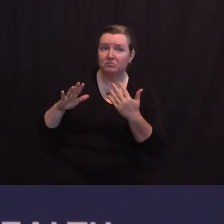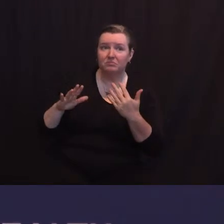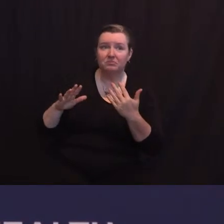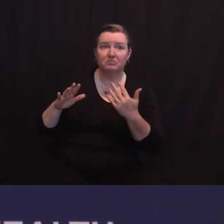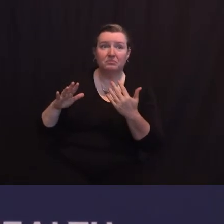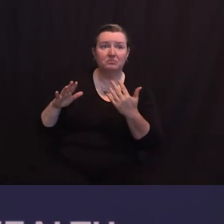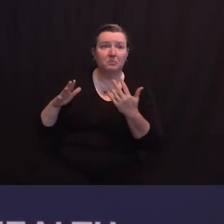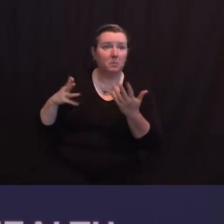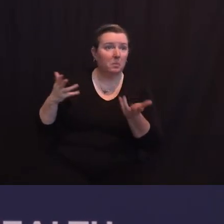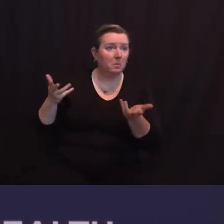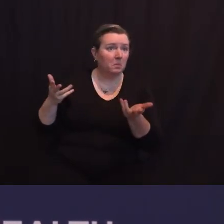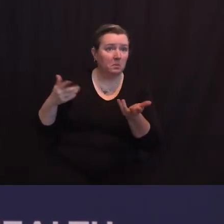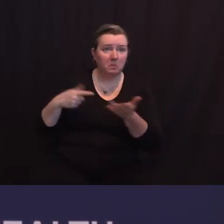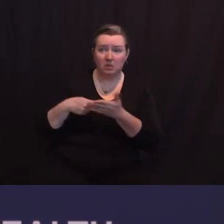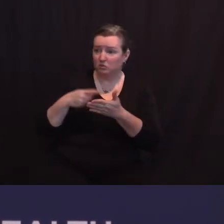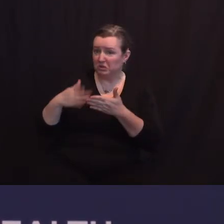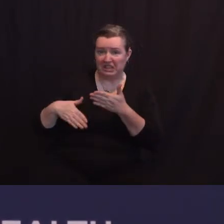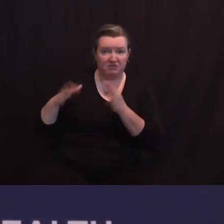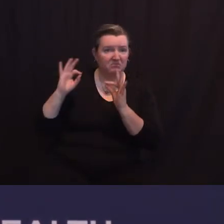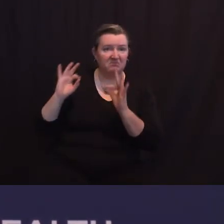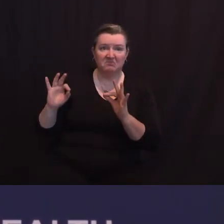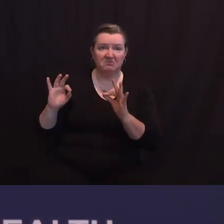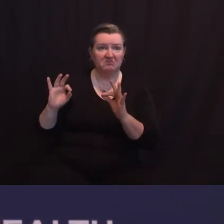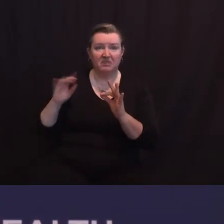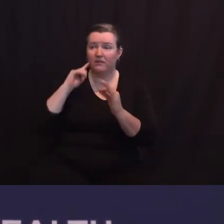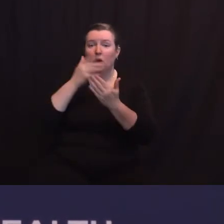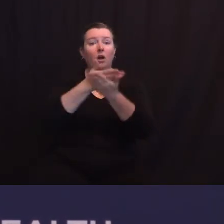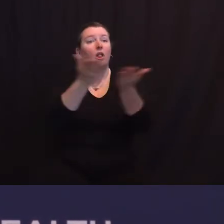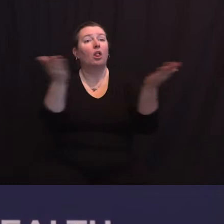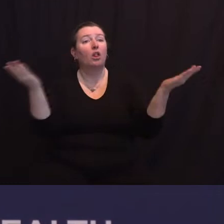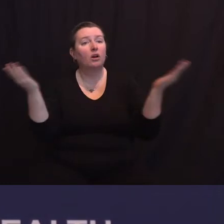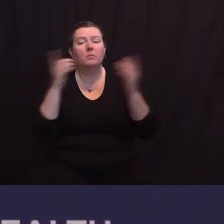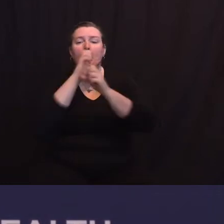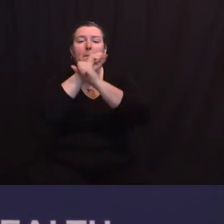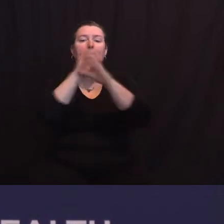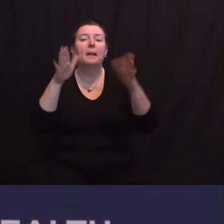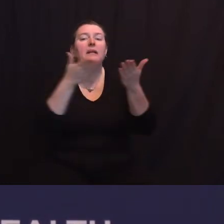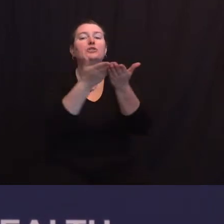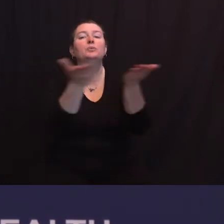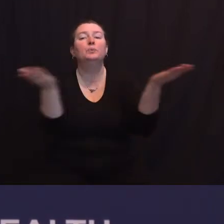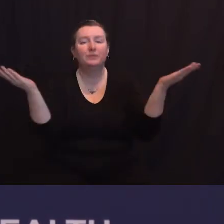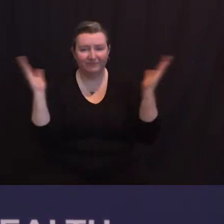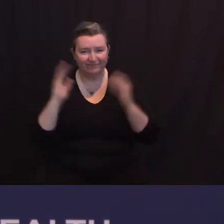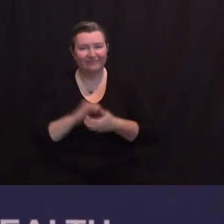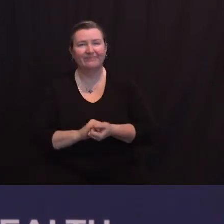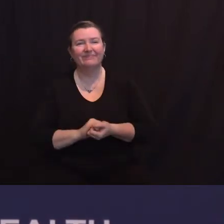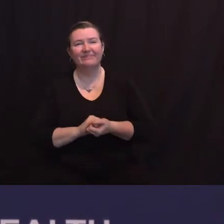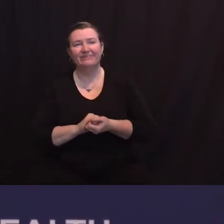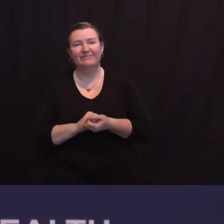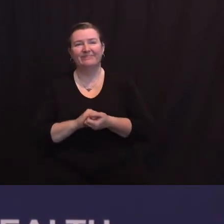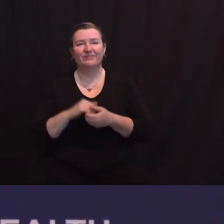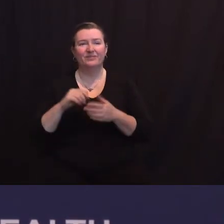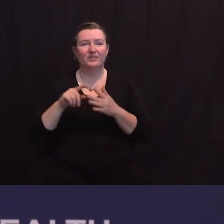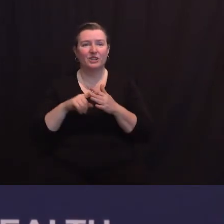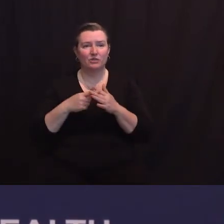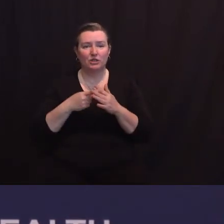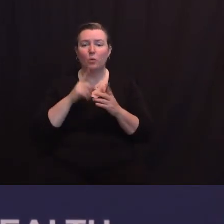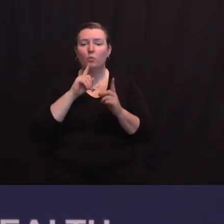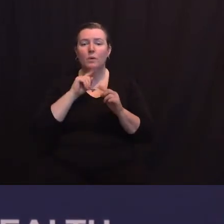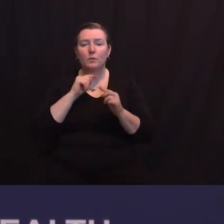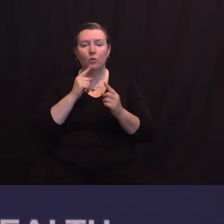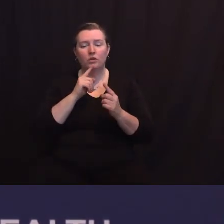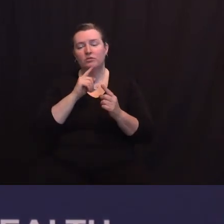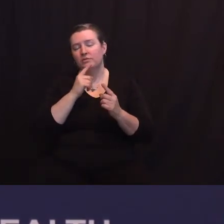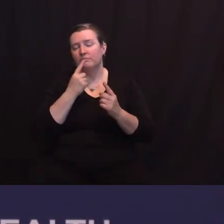well. So to everyone, blessings to all. I think we'll start over here. Sam, is that you? Good to see